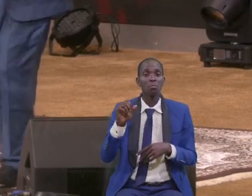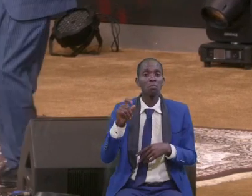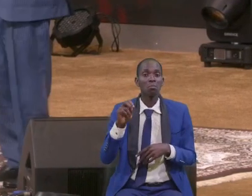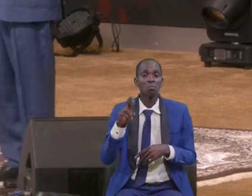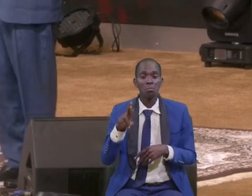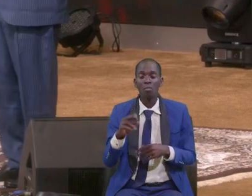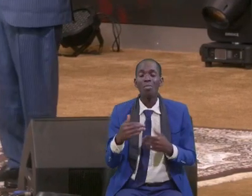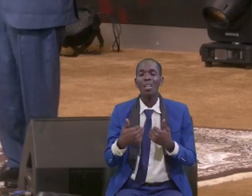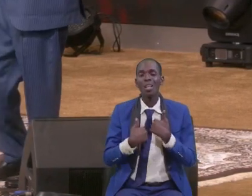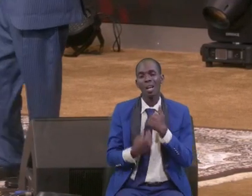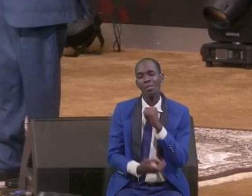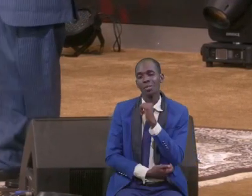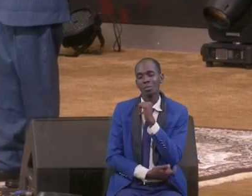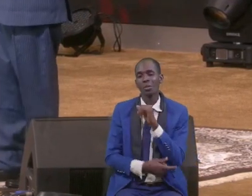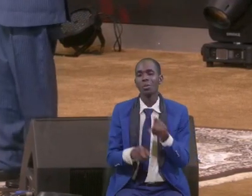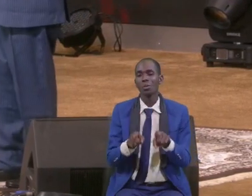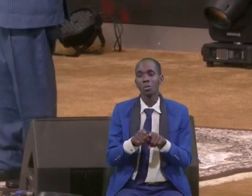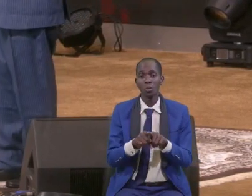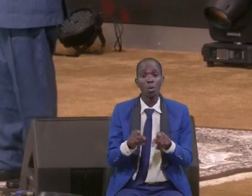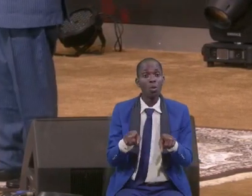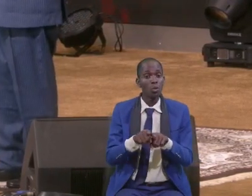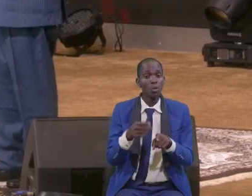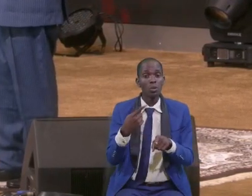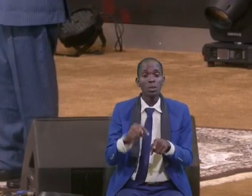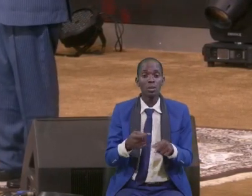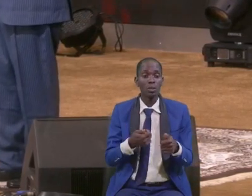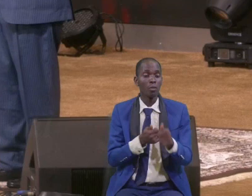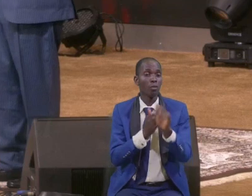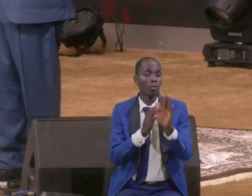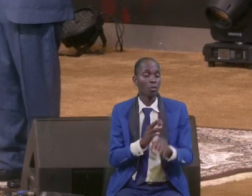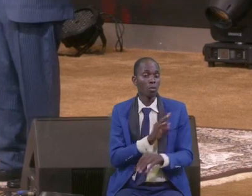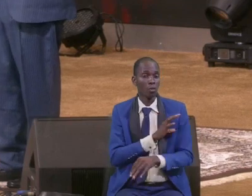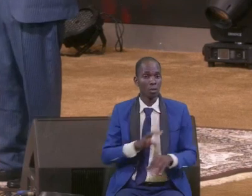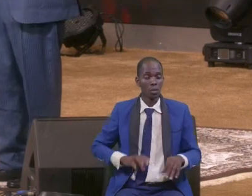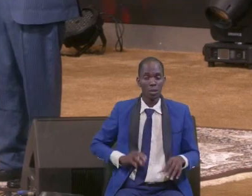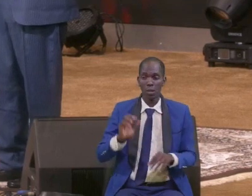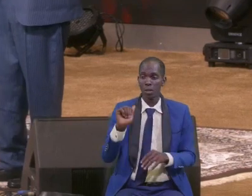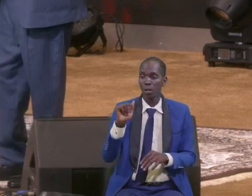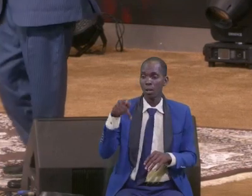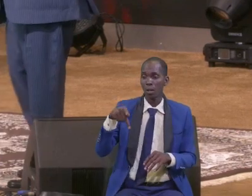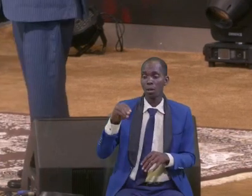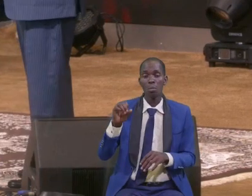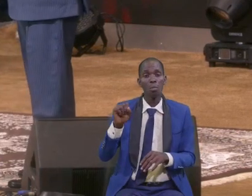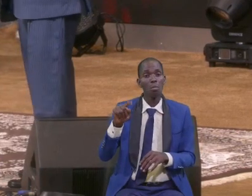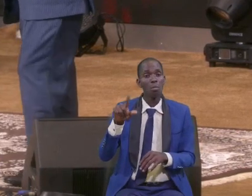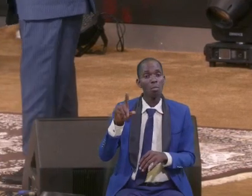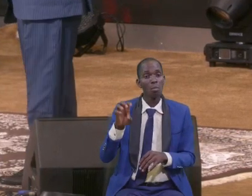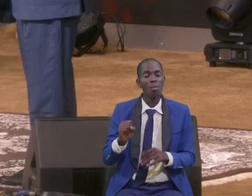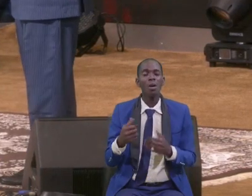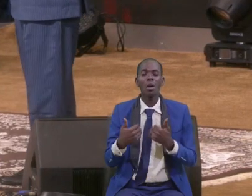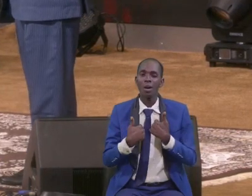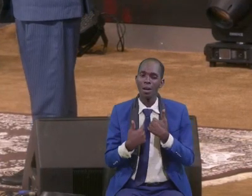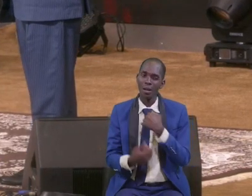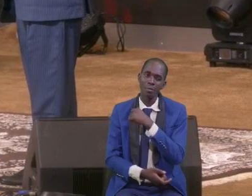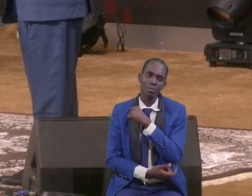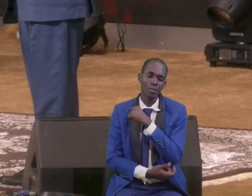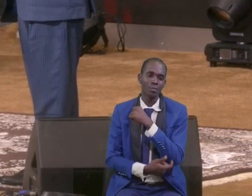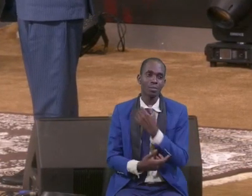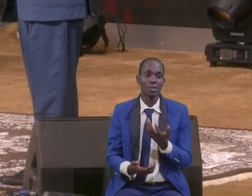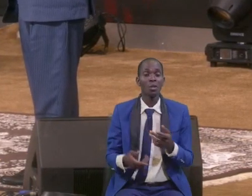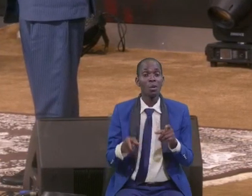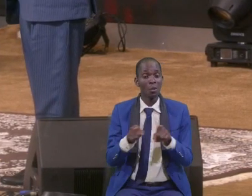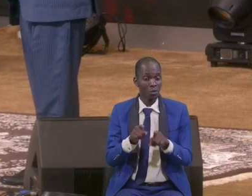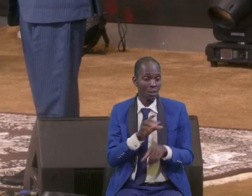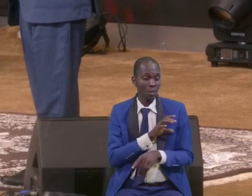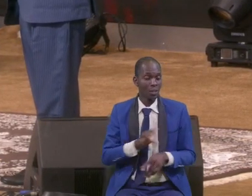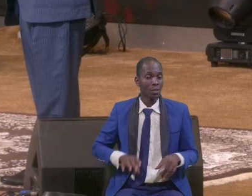temptation to even apostles. Apostles too, they have temptation. What are we talking about? Even the Lord Jesus